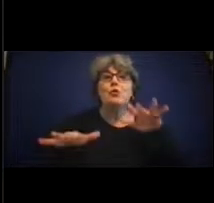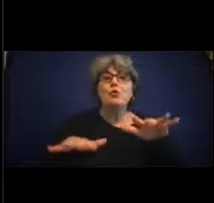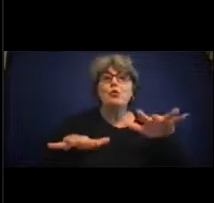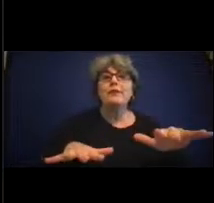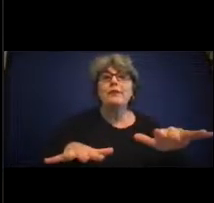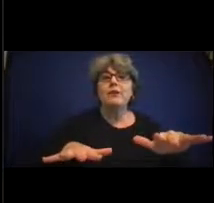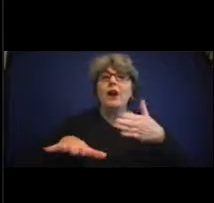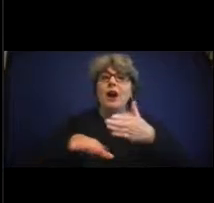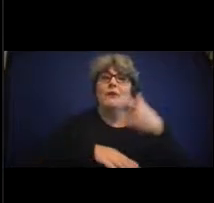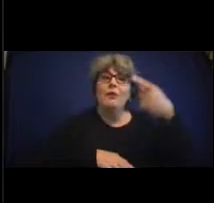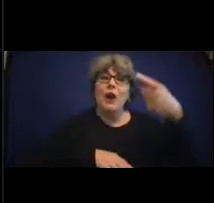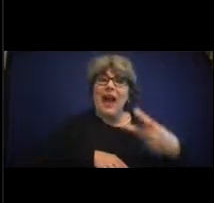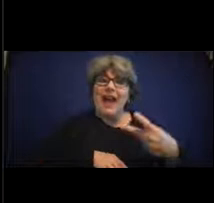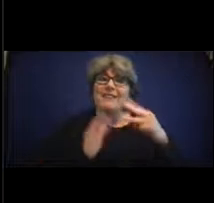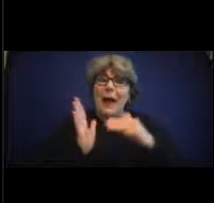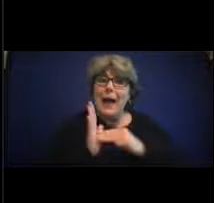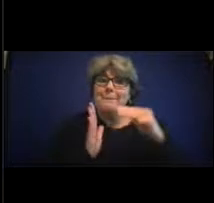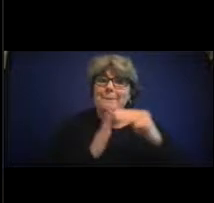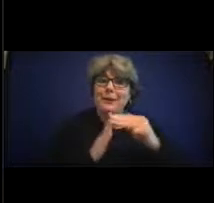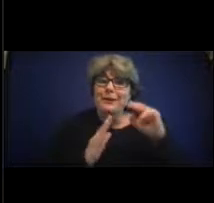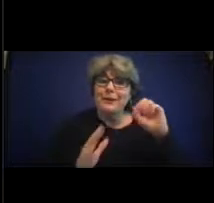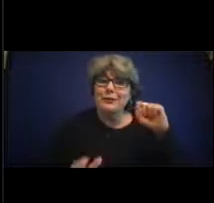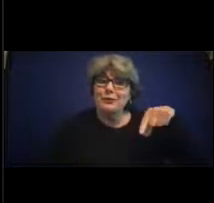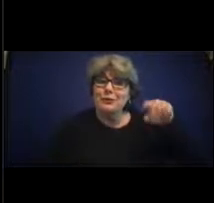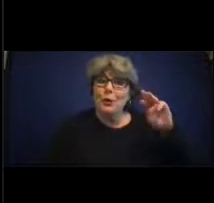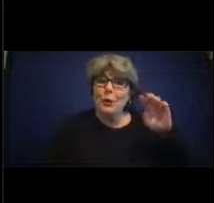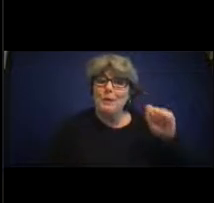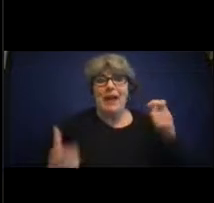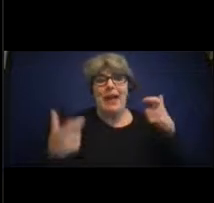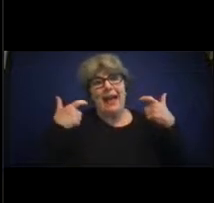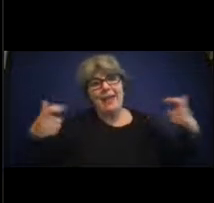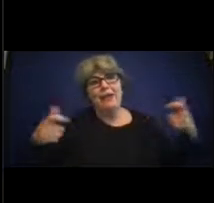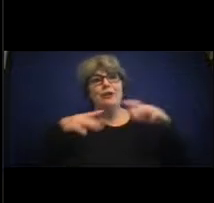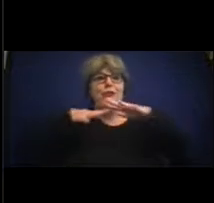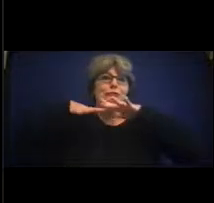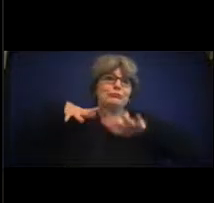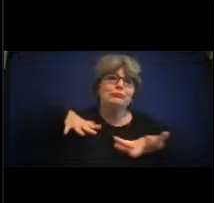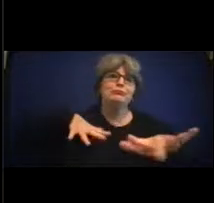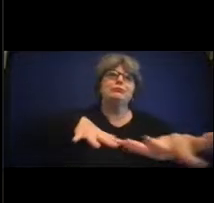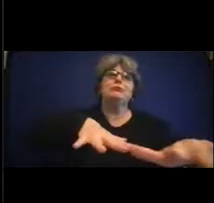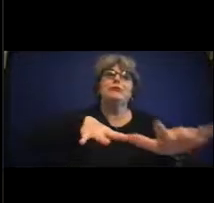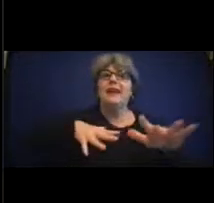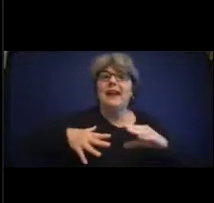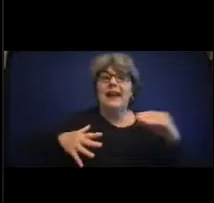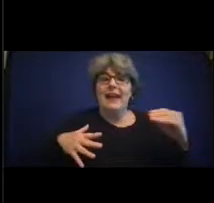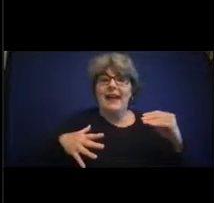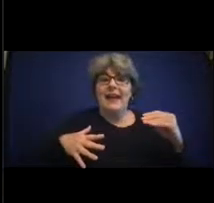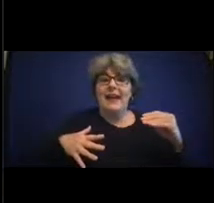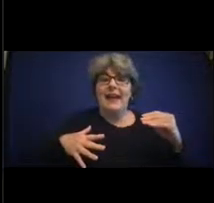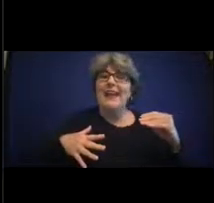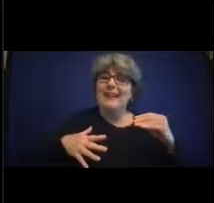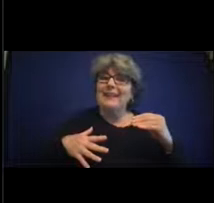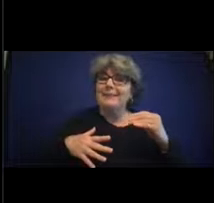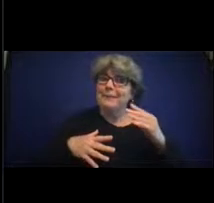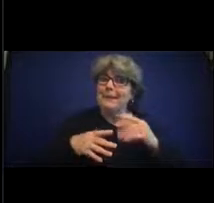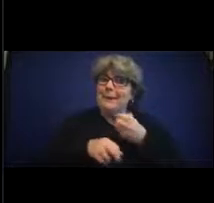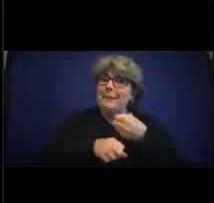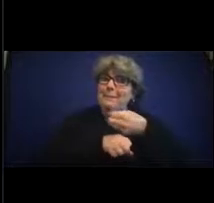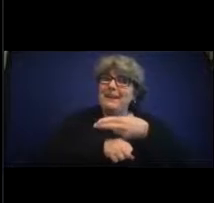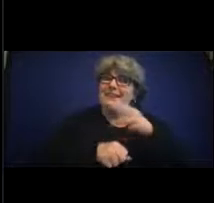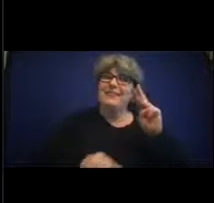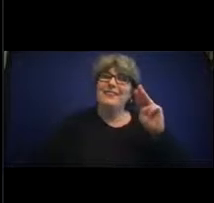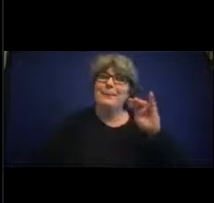over 500,000 square miles. So it's an enormous area. And it's just barely longer than the Mississippi. So that's a little tidbit for